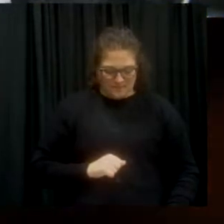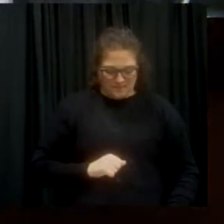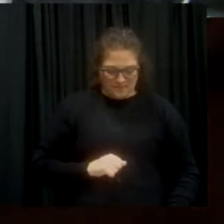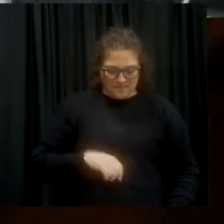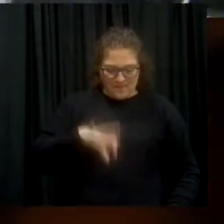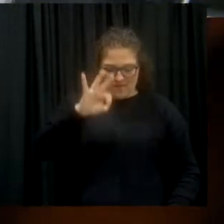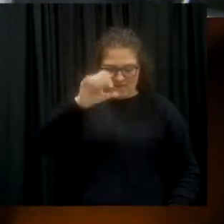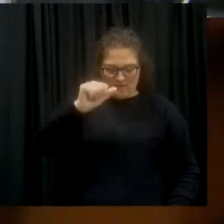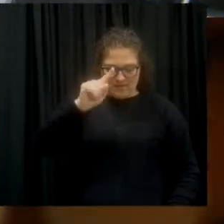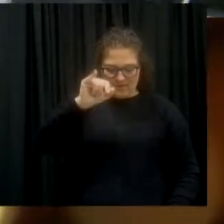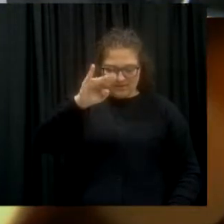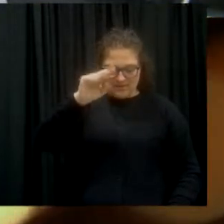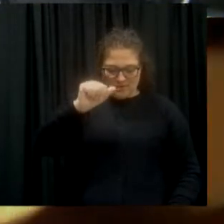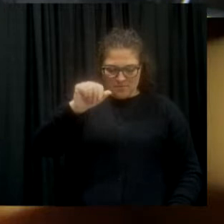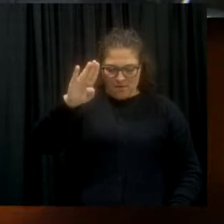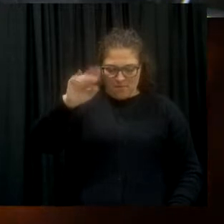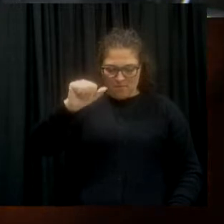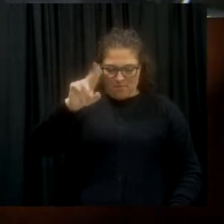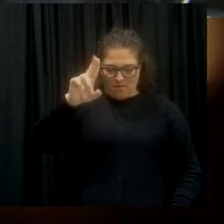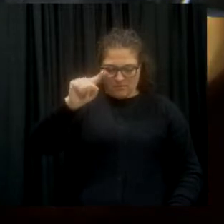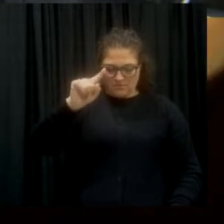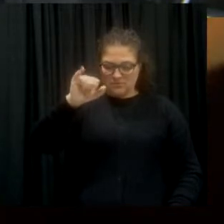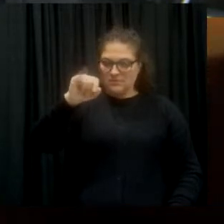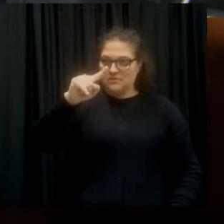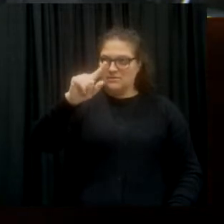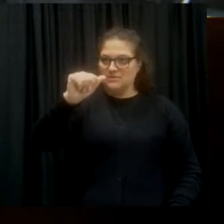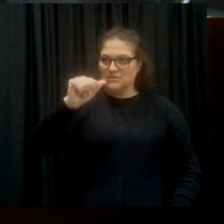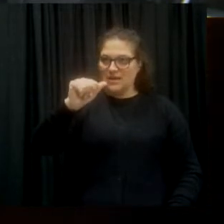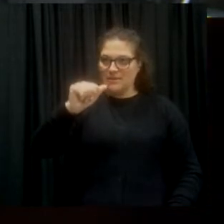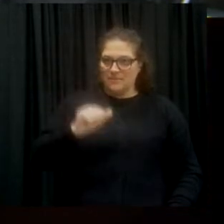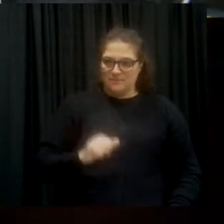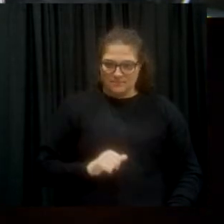Fatima Mejia Batista.